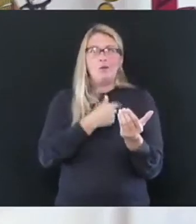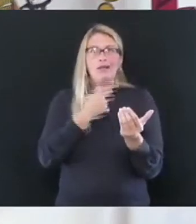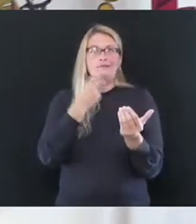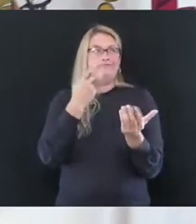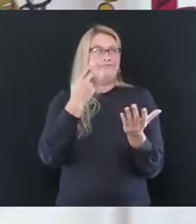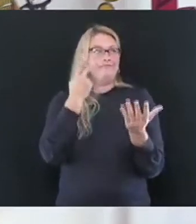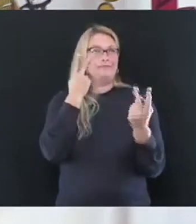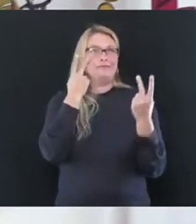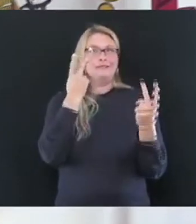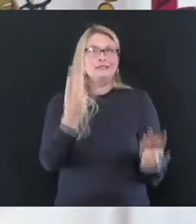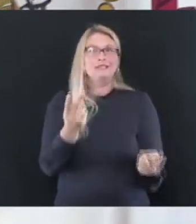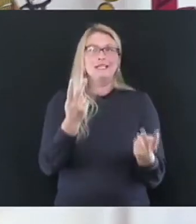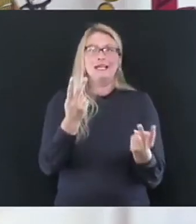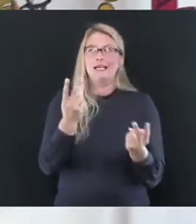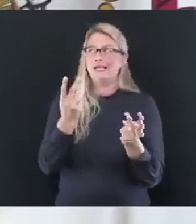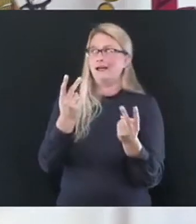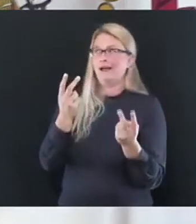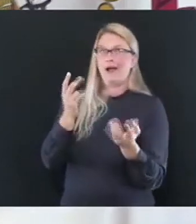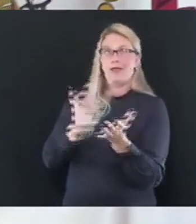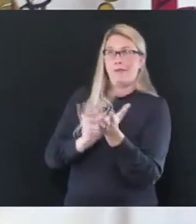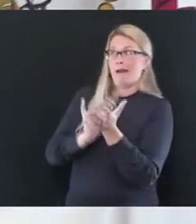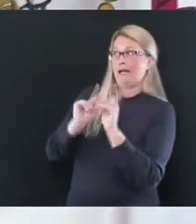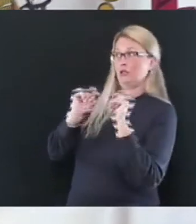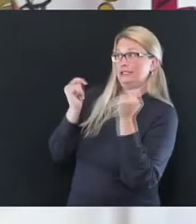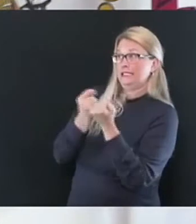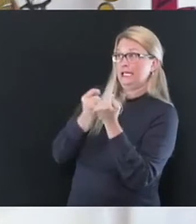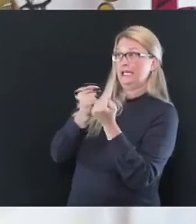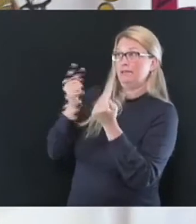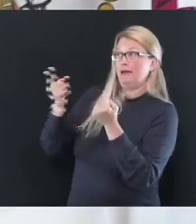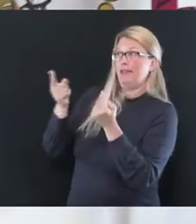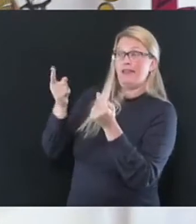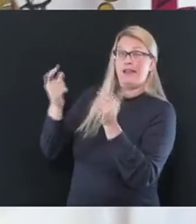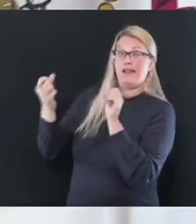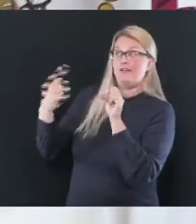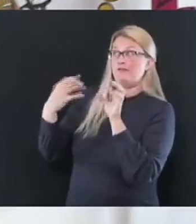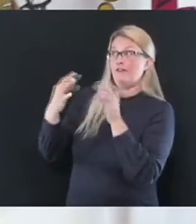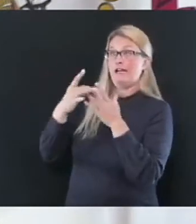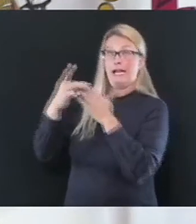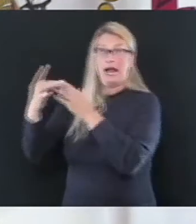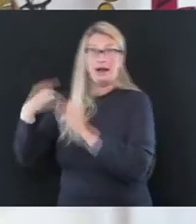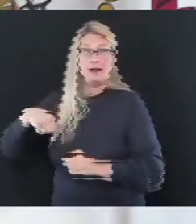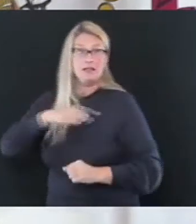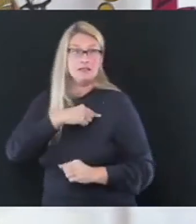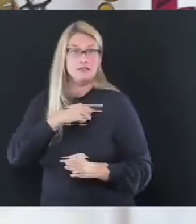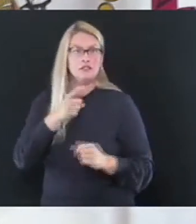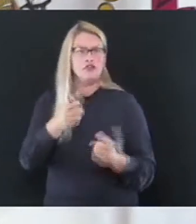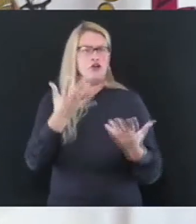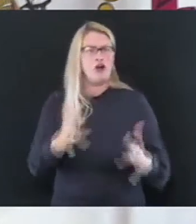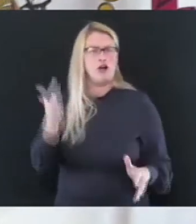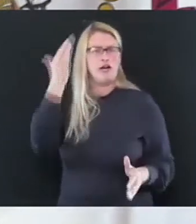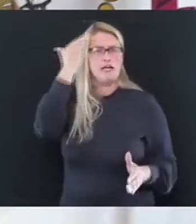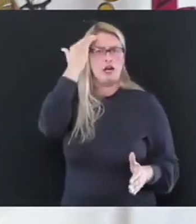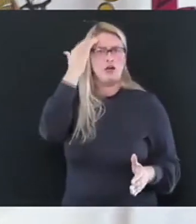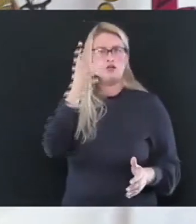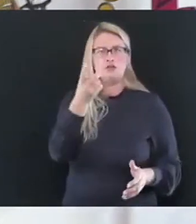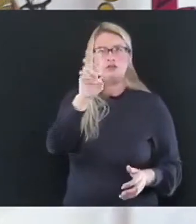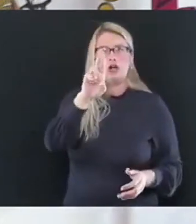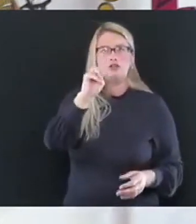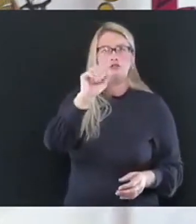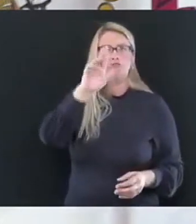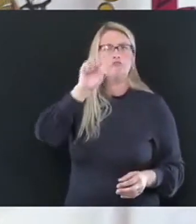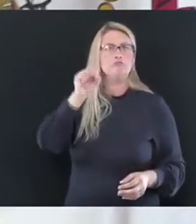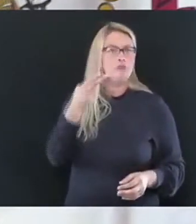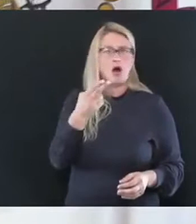ask our medical team and our medical experts to guide us. You heard Dr. Marsh talk the last time we were